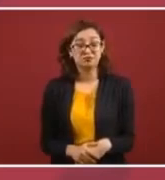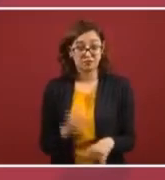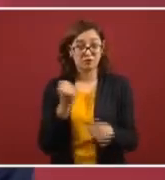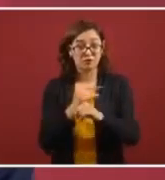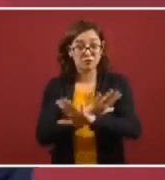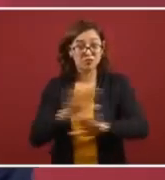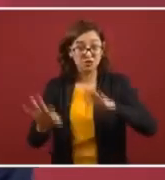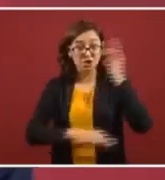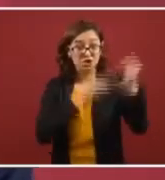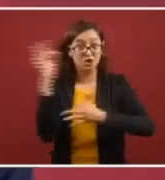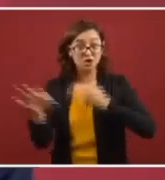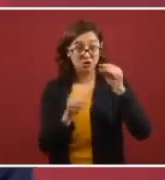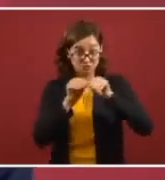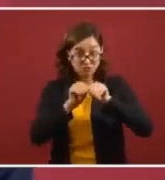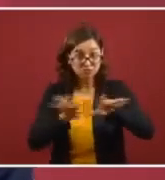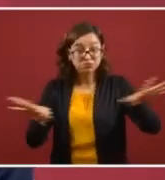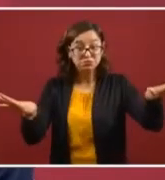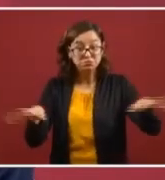there was there information?